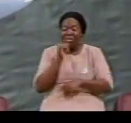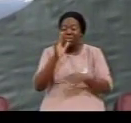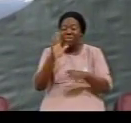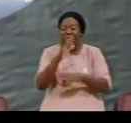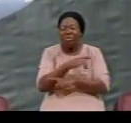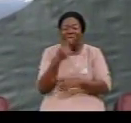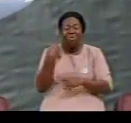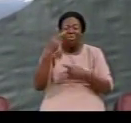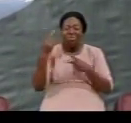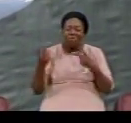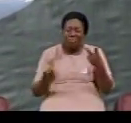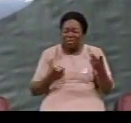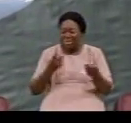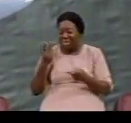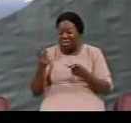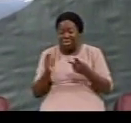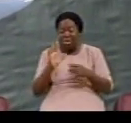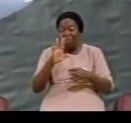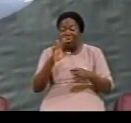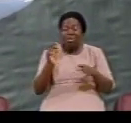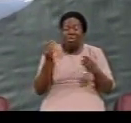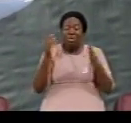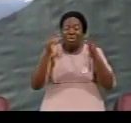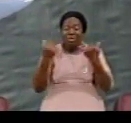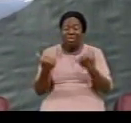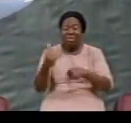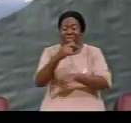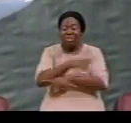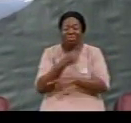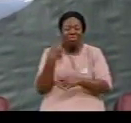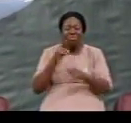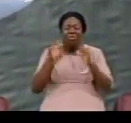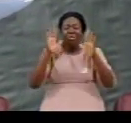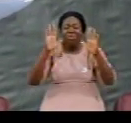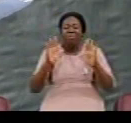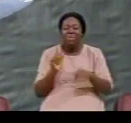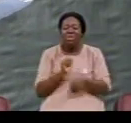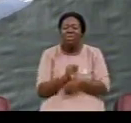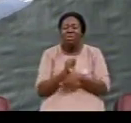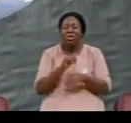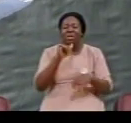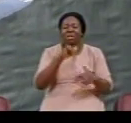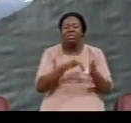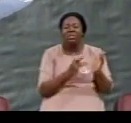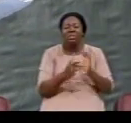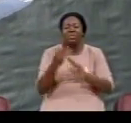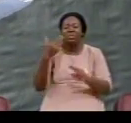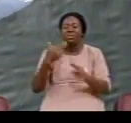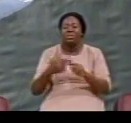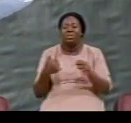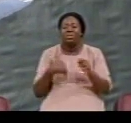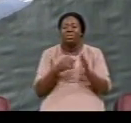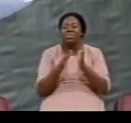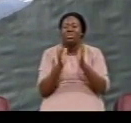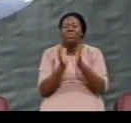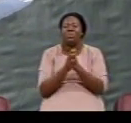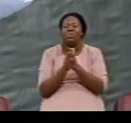visitation. Your day for miracle. In Jesus' name, we pray. Amen.